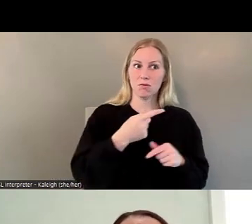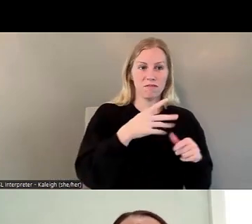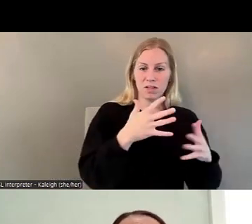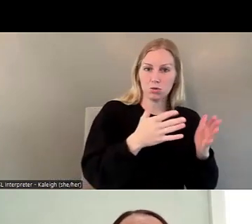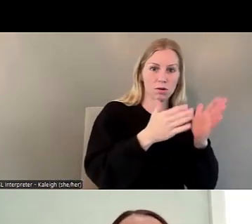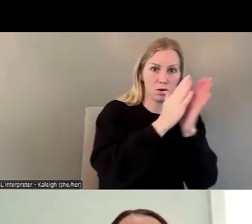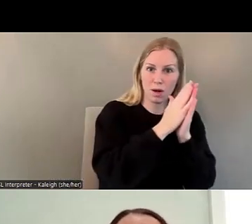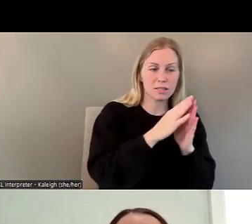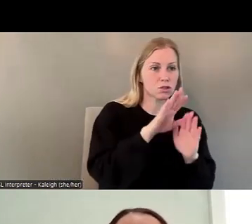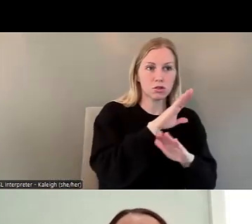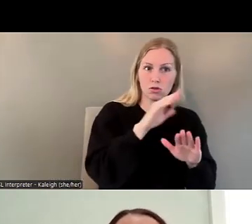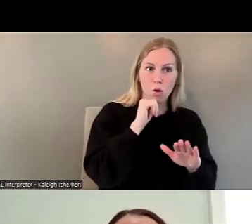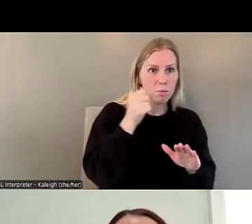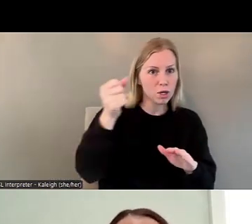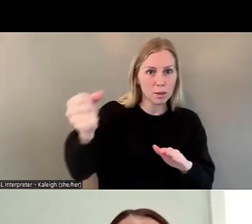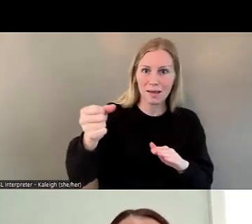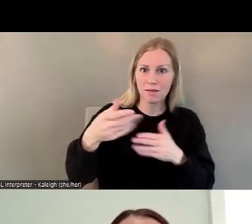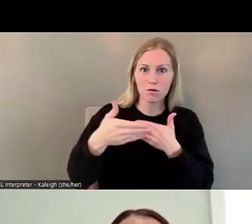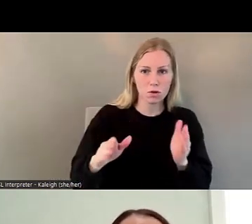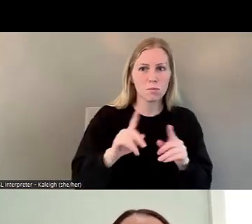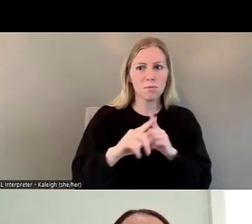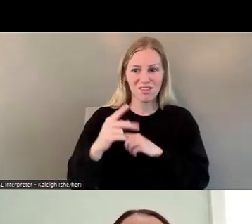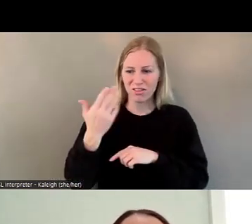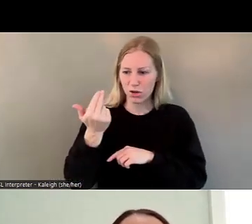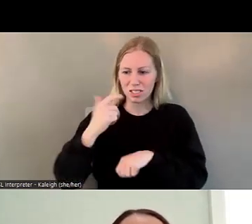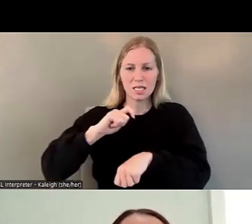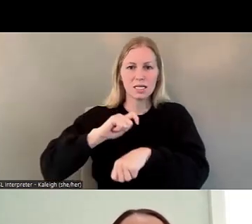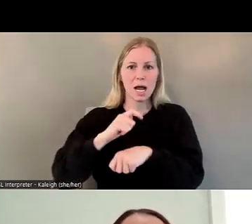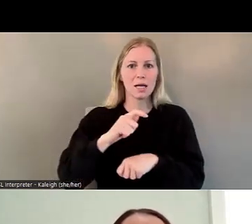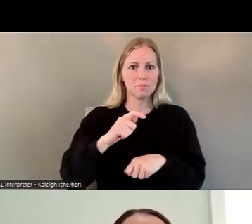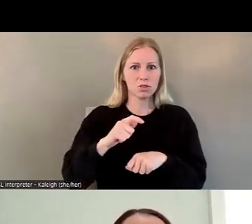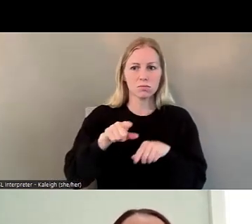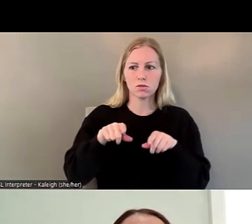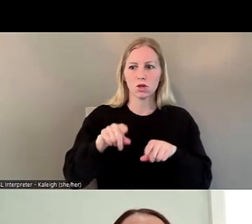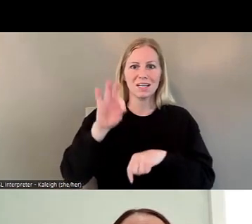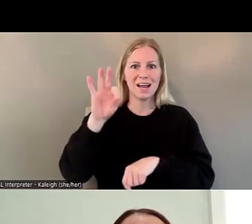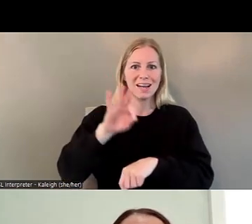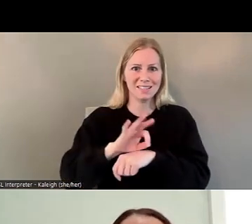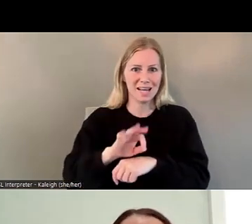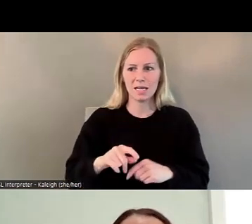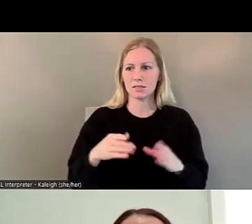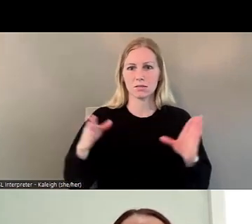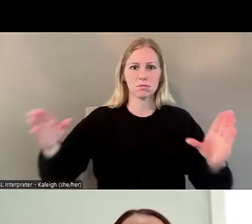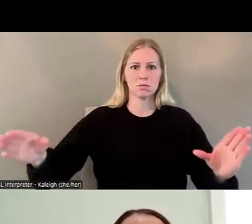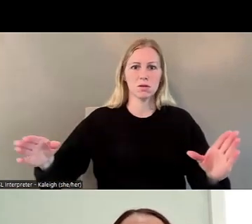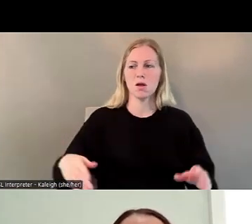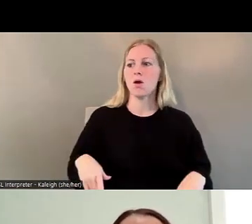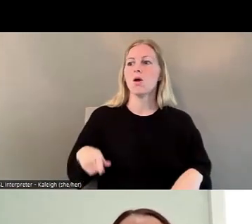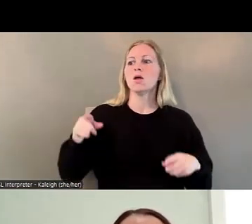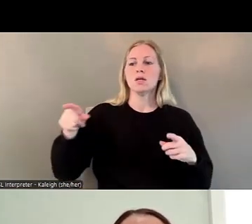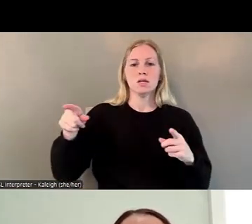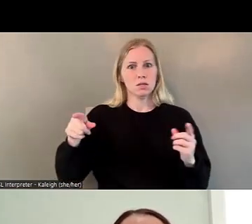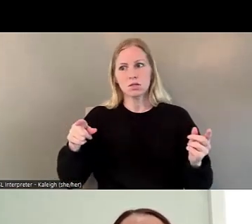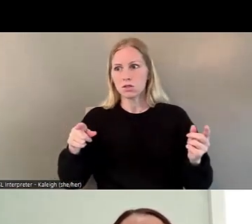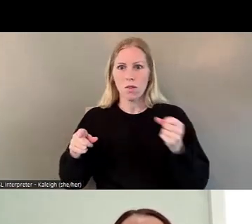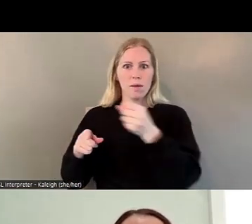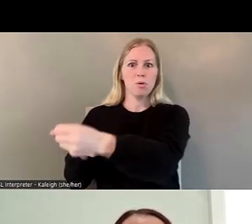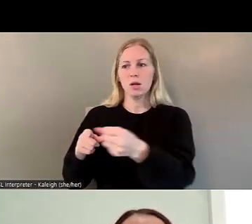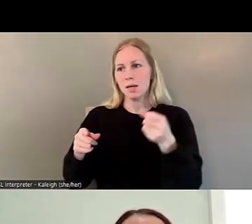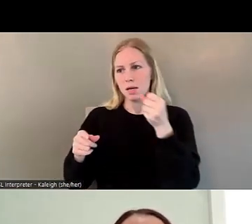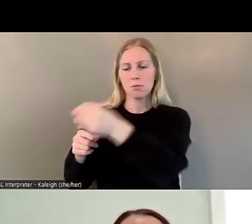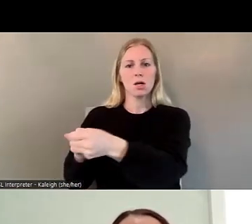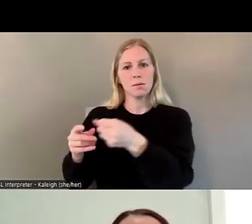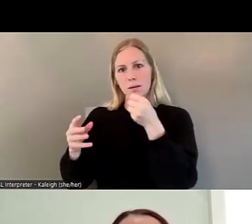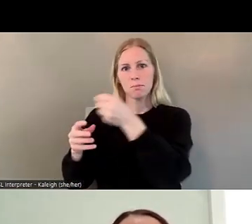room. We started to lose the Cole that we knew. He regressed to wetting the bed at night, having nightmares, telling us about angry eyes at